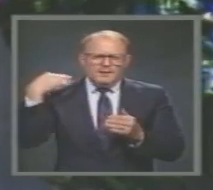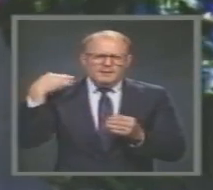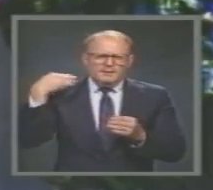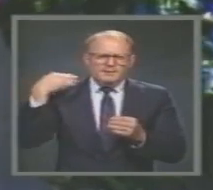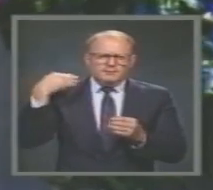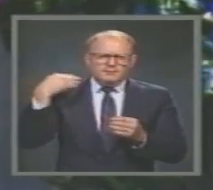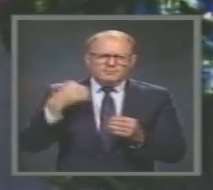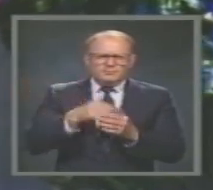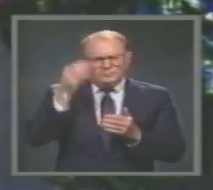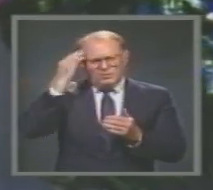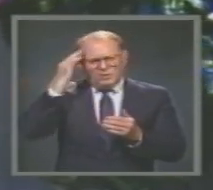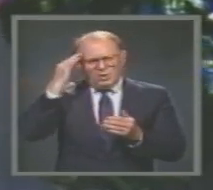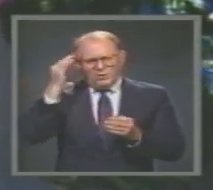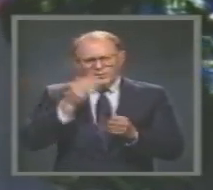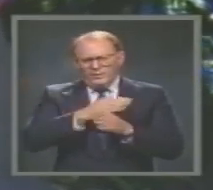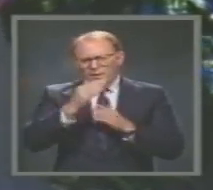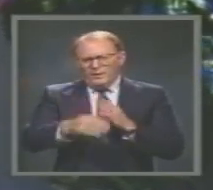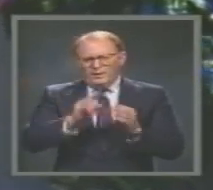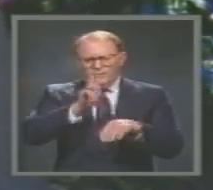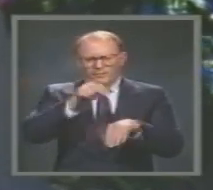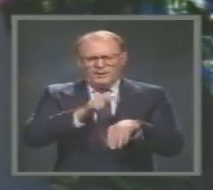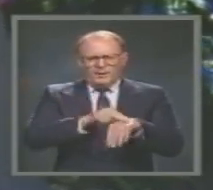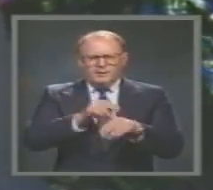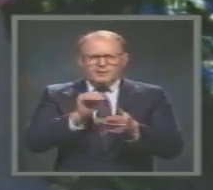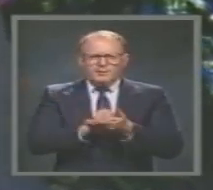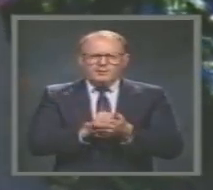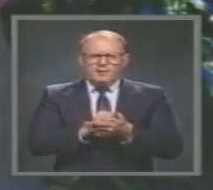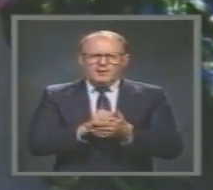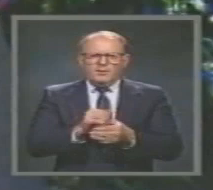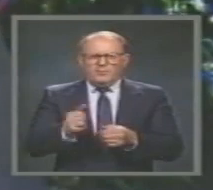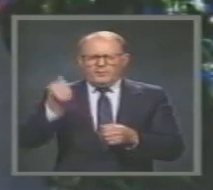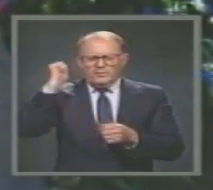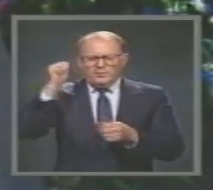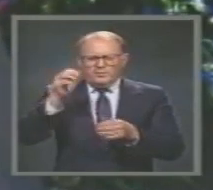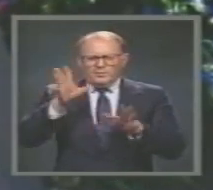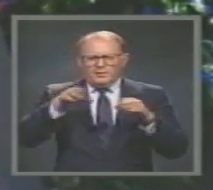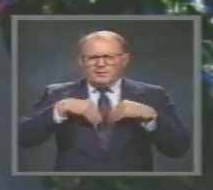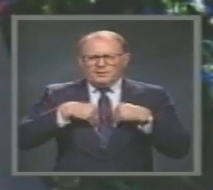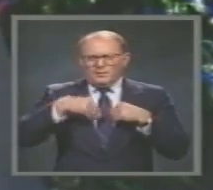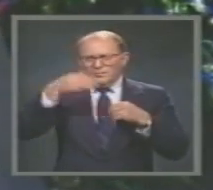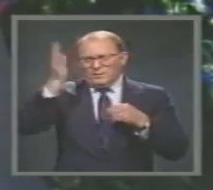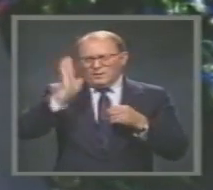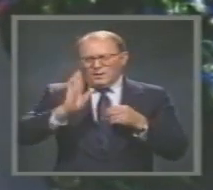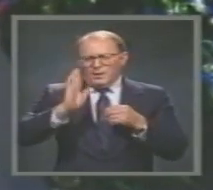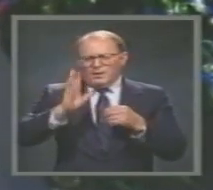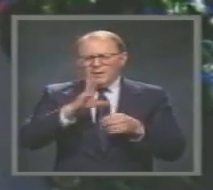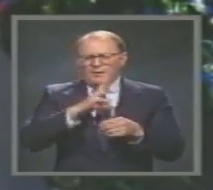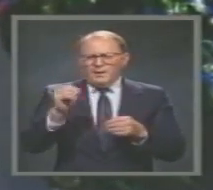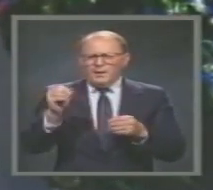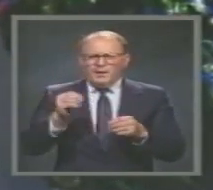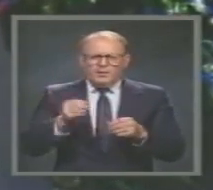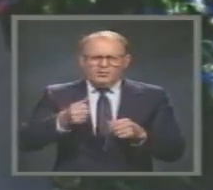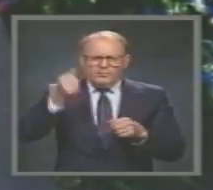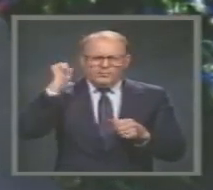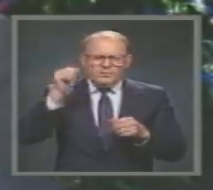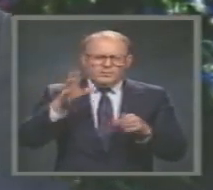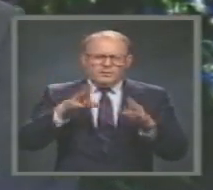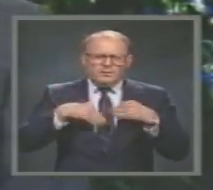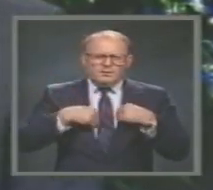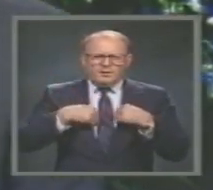end of nations of people who refuse to acknowledge God and to protect the dignity and sanctity of human